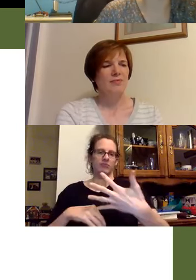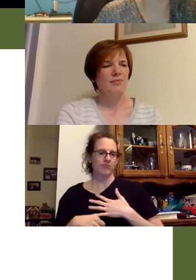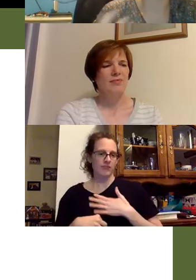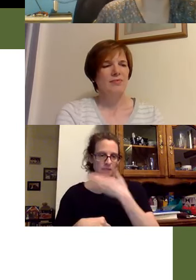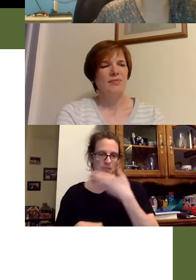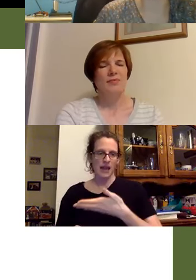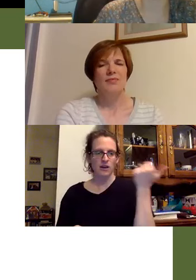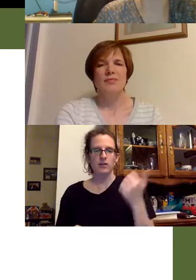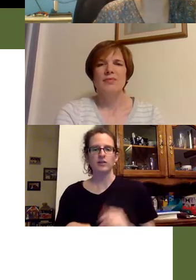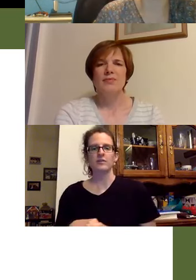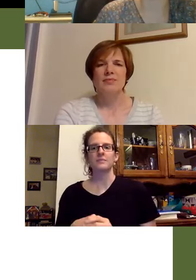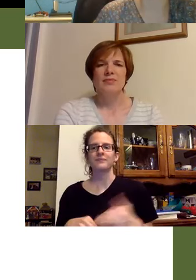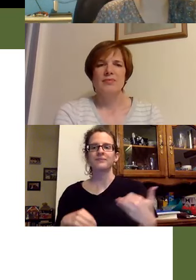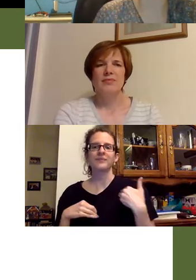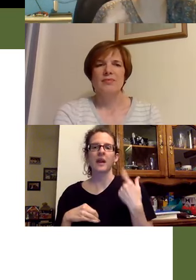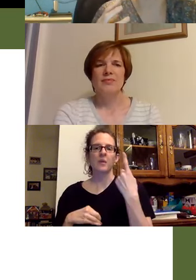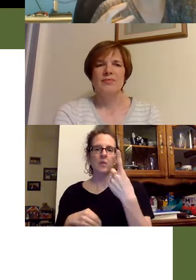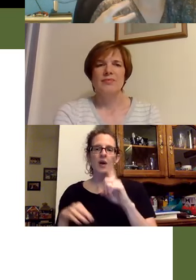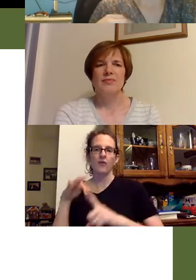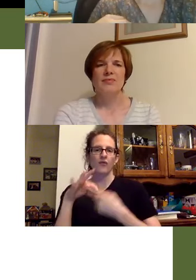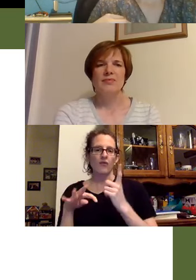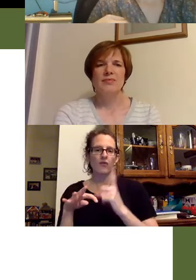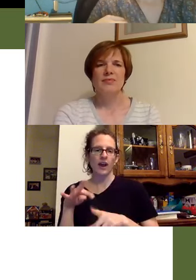I actually had a friend who was